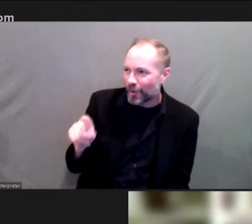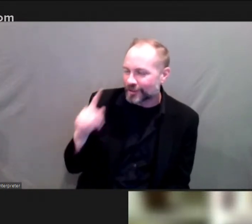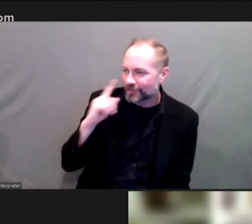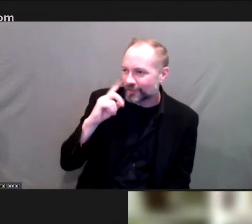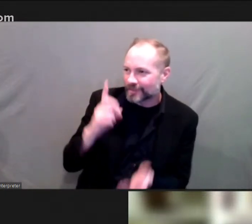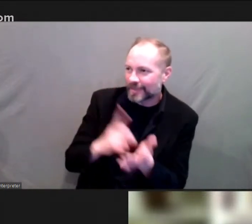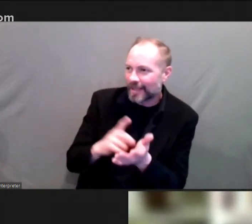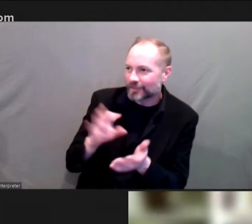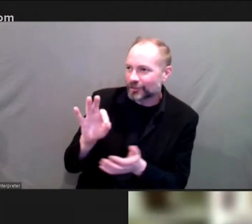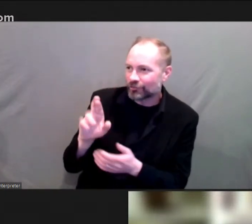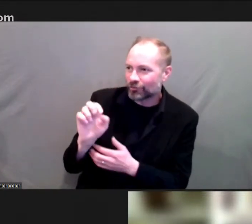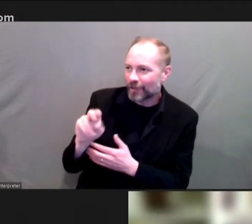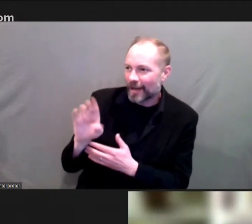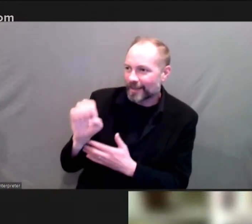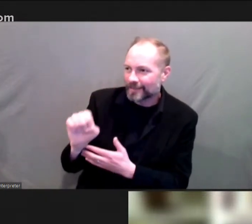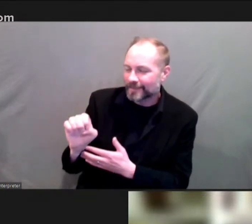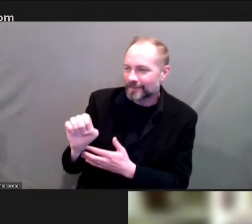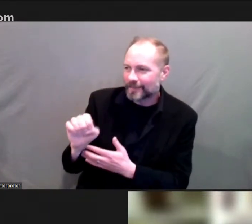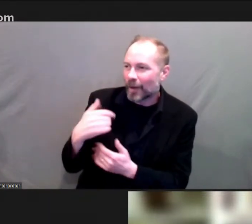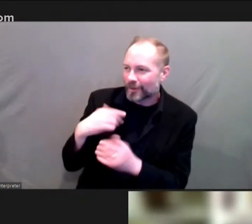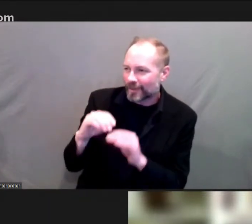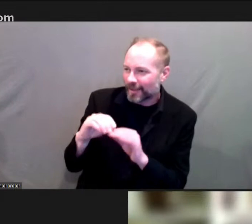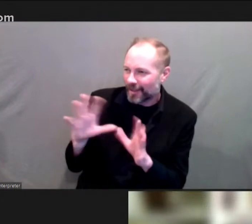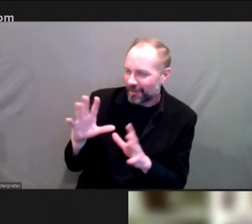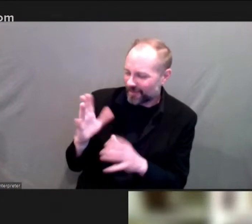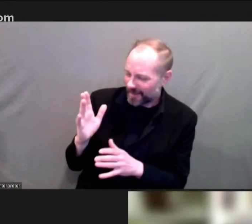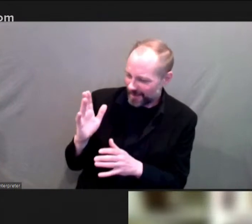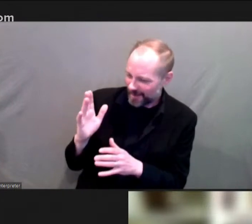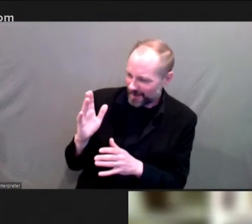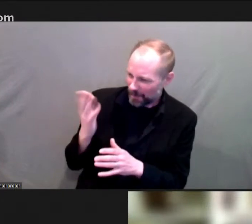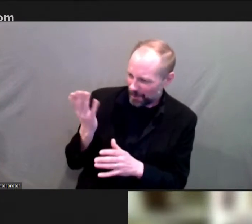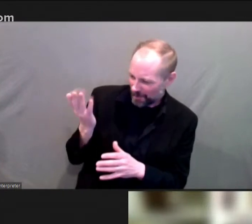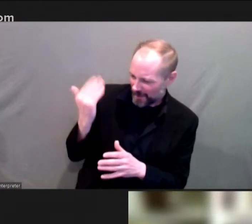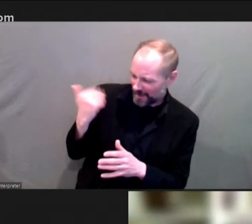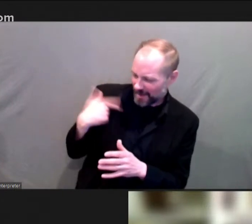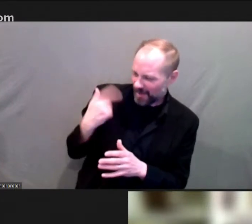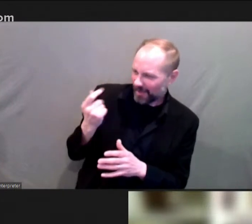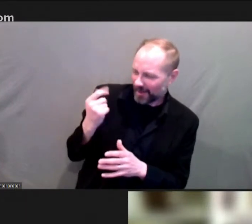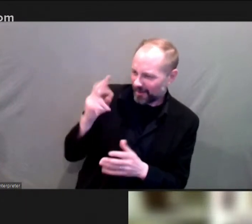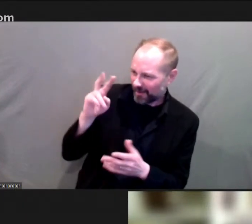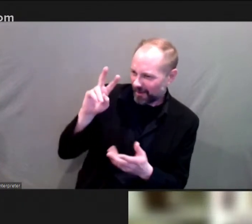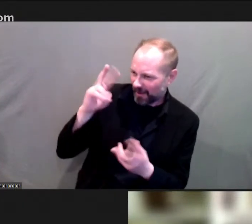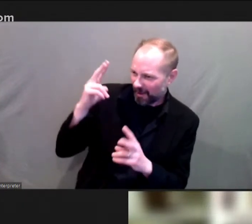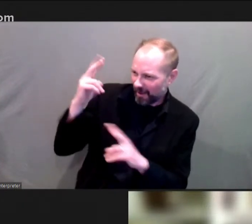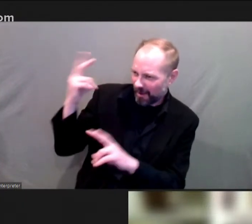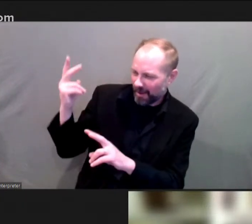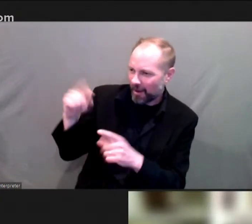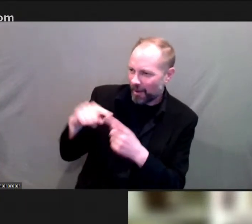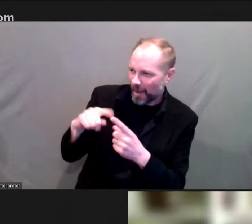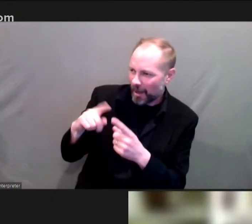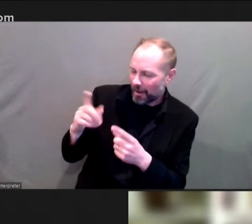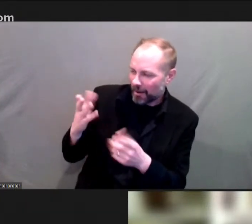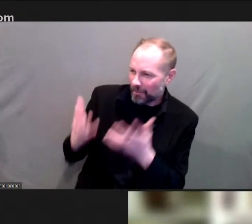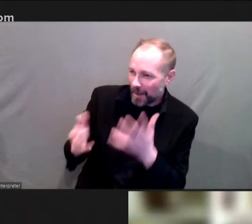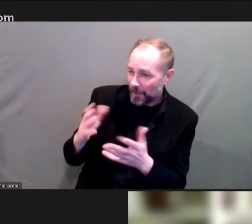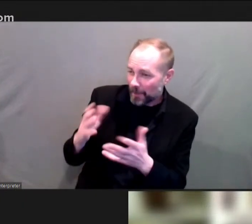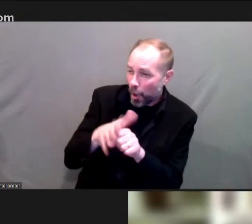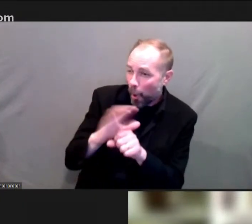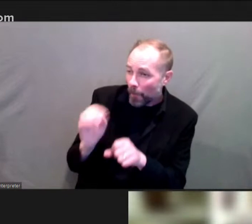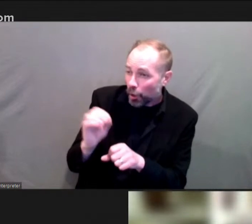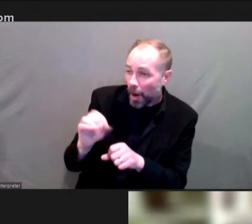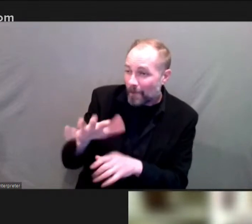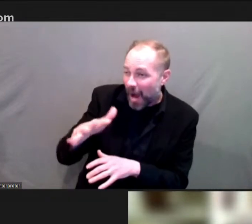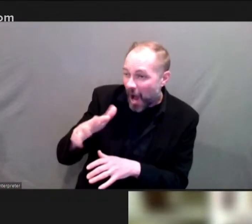I wanted to clarify, early on there was some confusion maybe about whether Omicron was milder